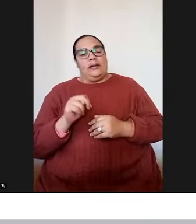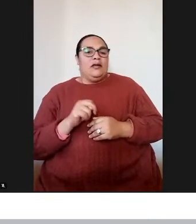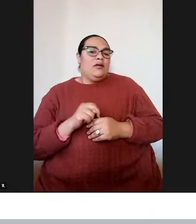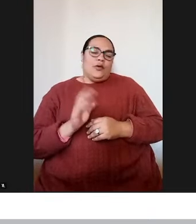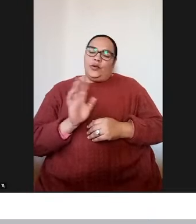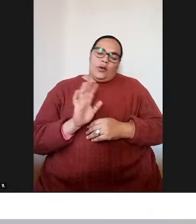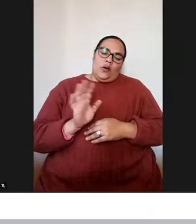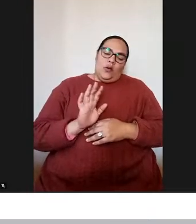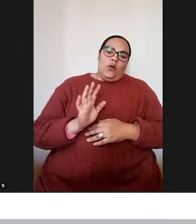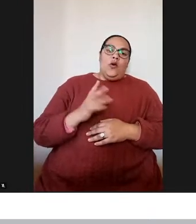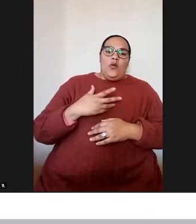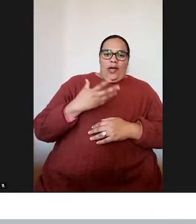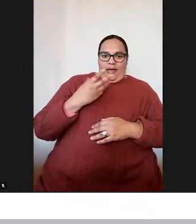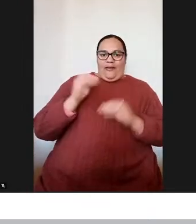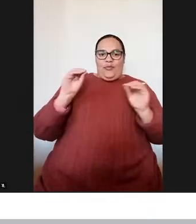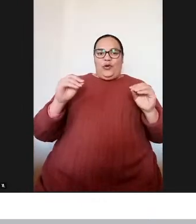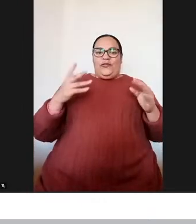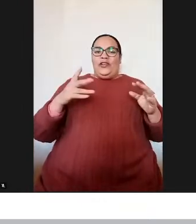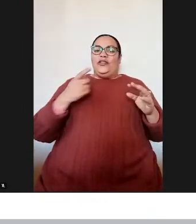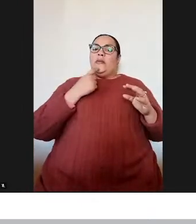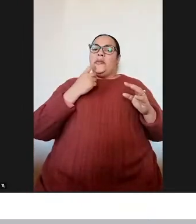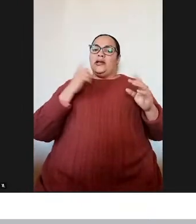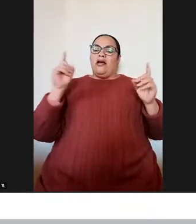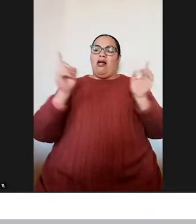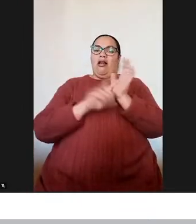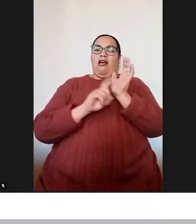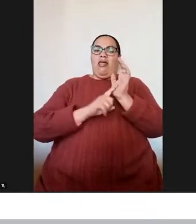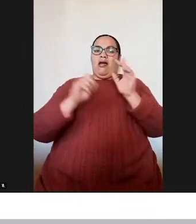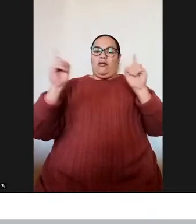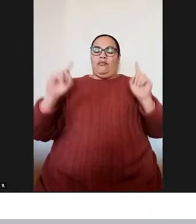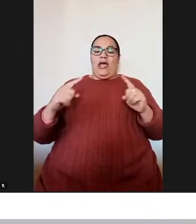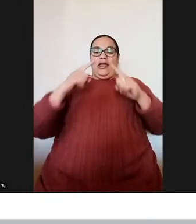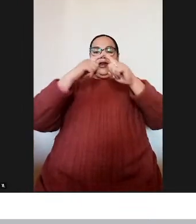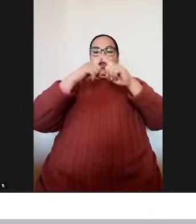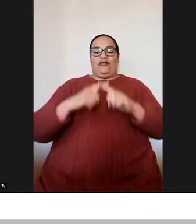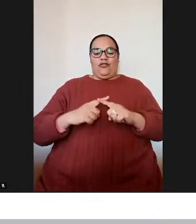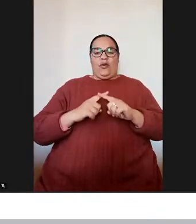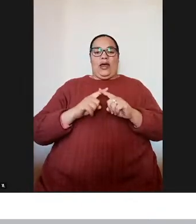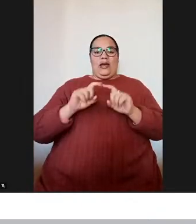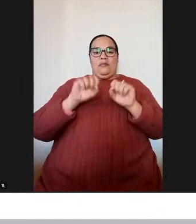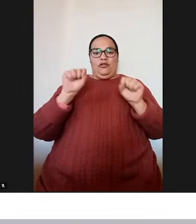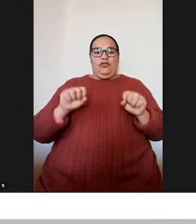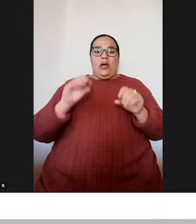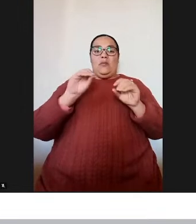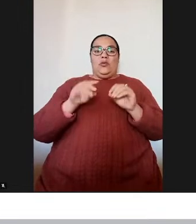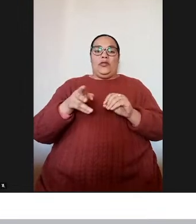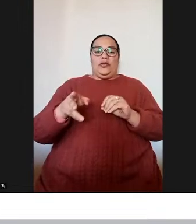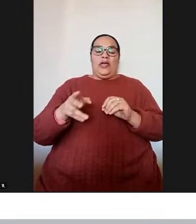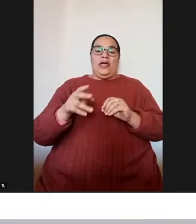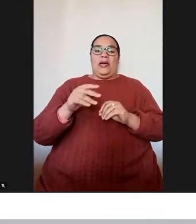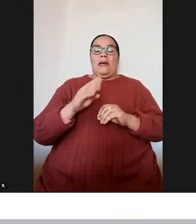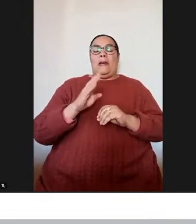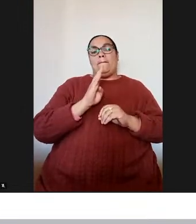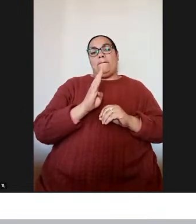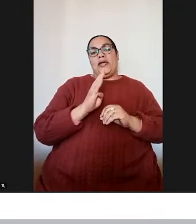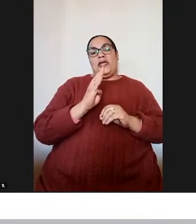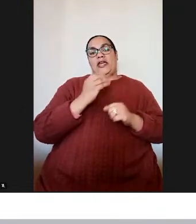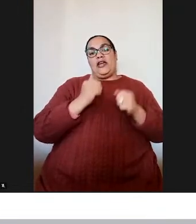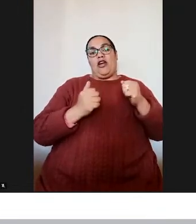have placed the metal detector and the X-ray machine in Queen Victoria Garage, which is known as B